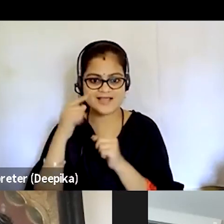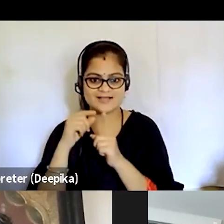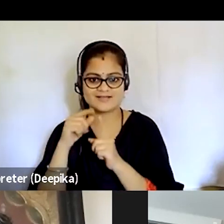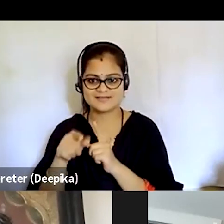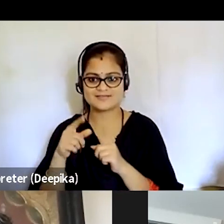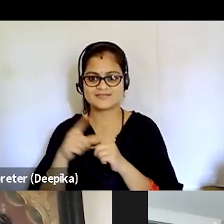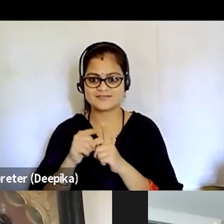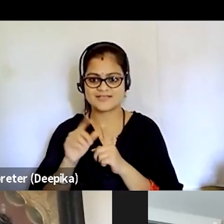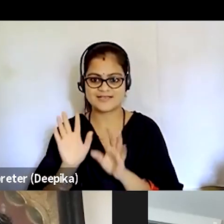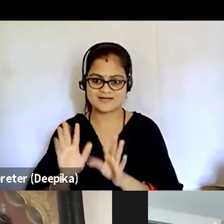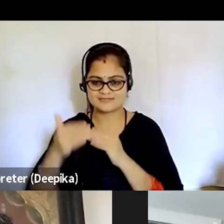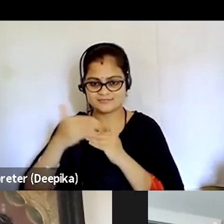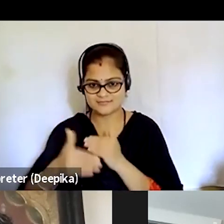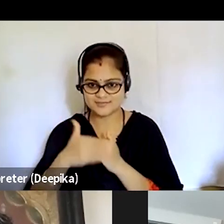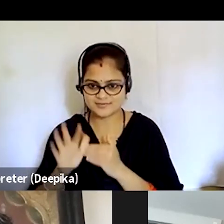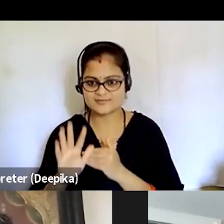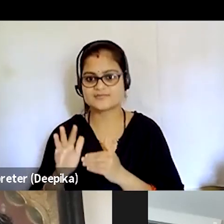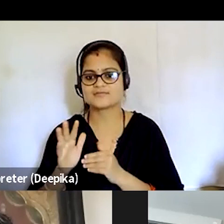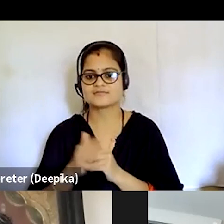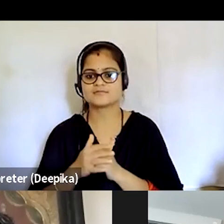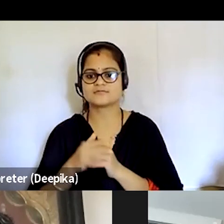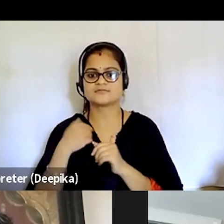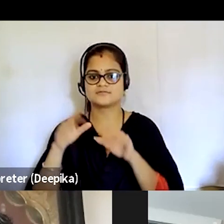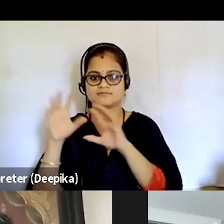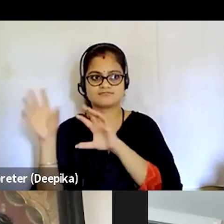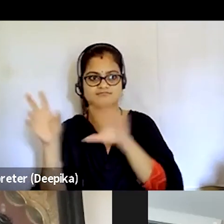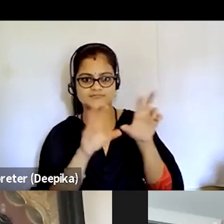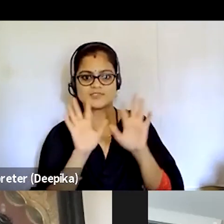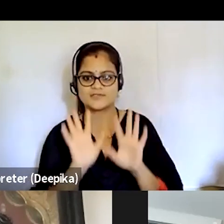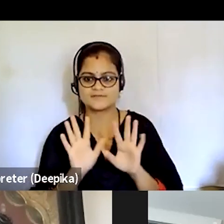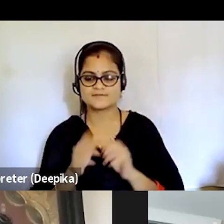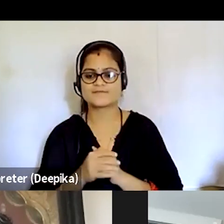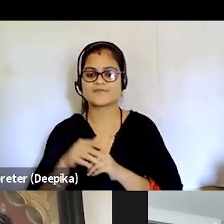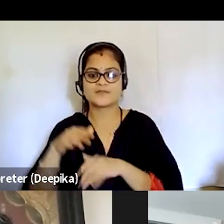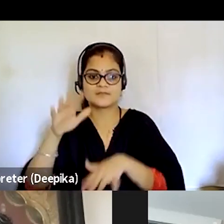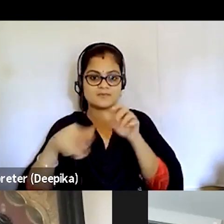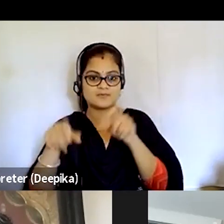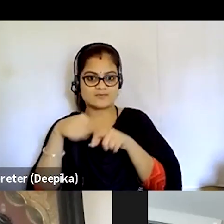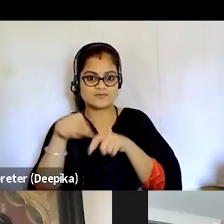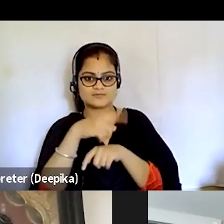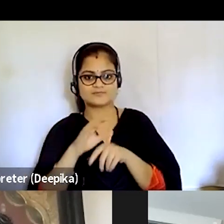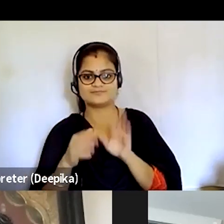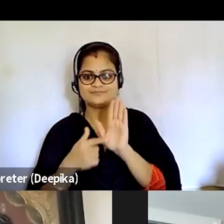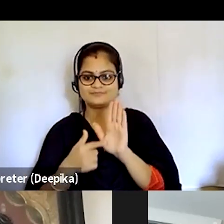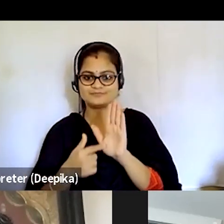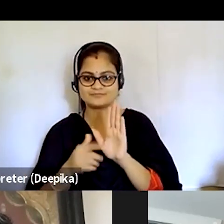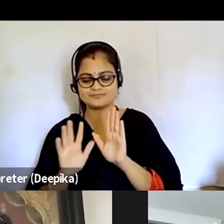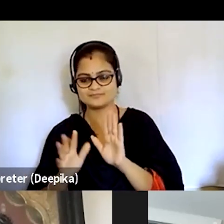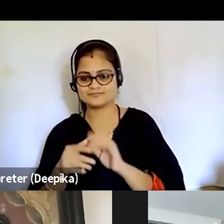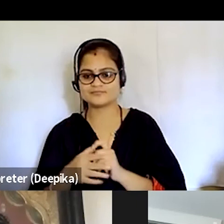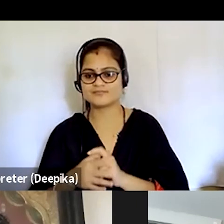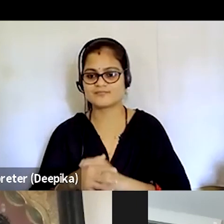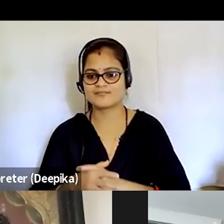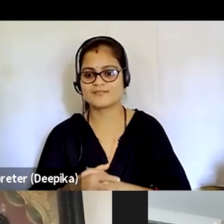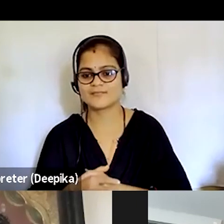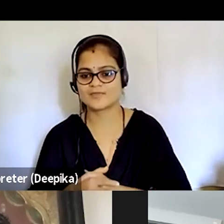live entertainment there. Of course, it's more skewed towards the UAE audience, and yeah, so